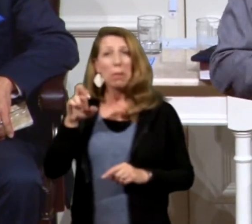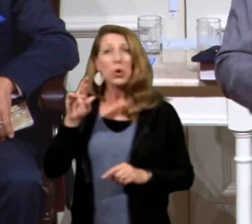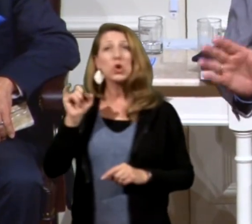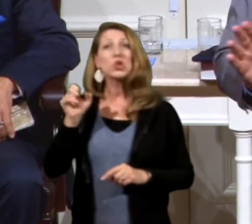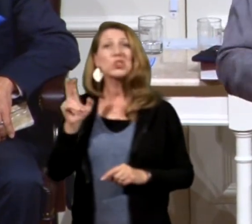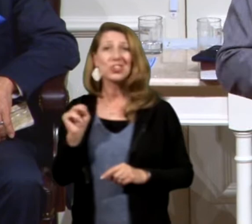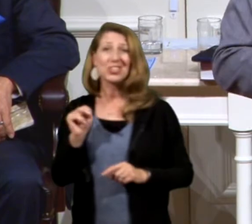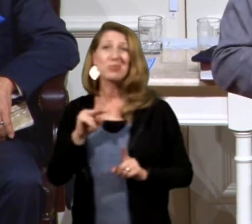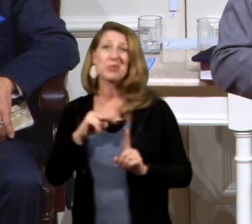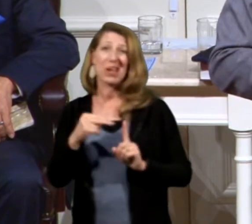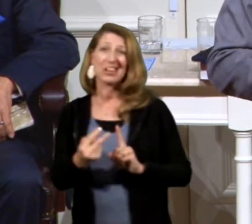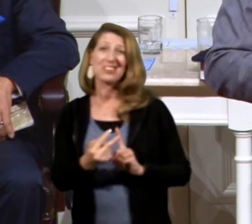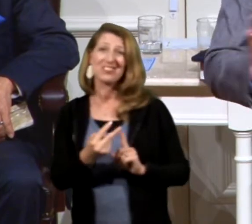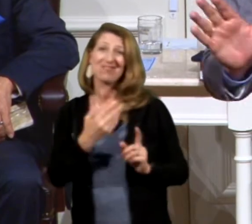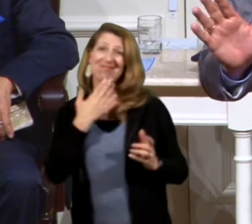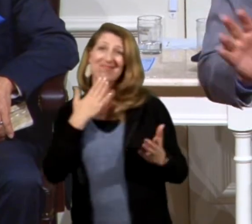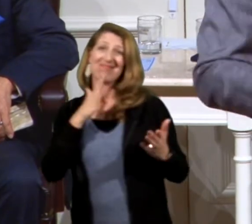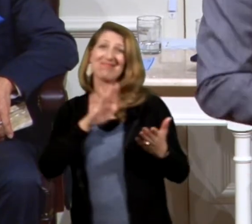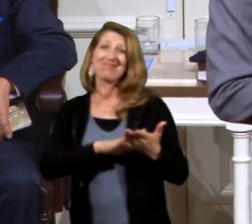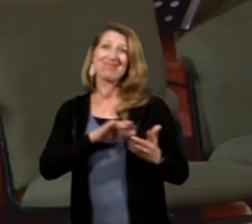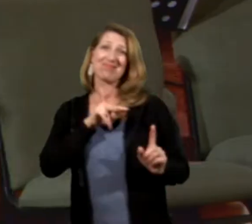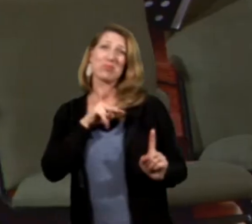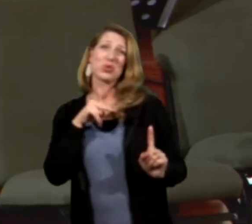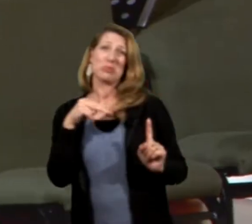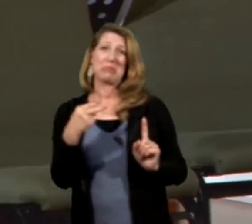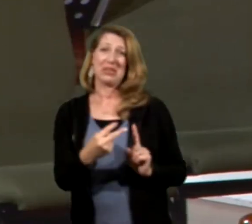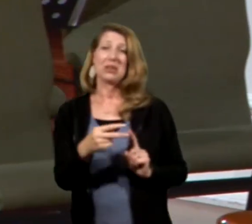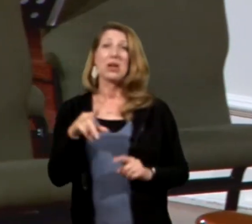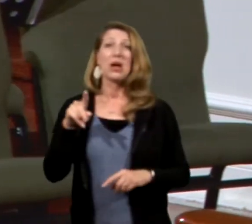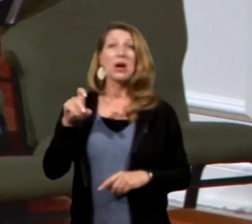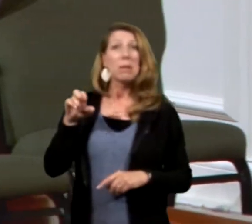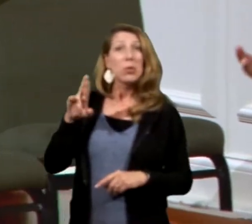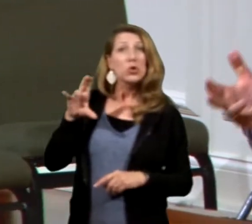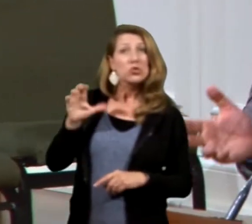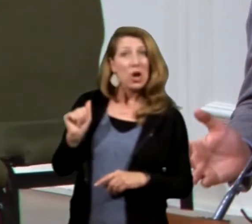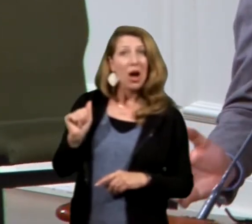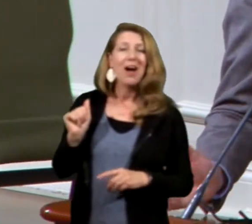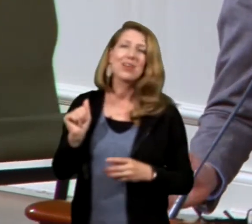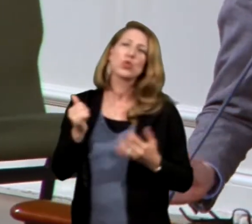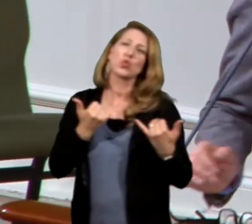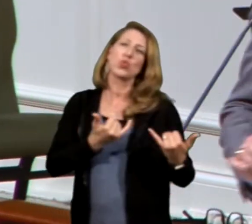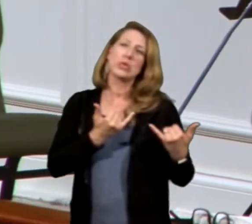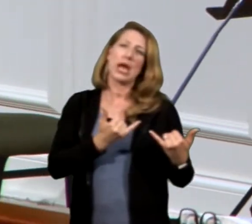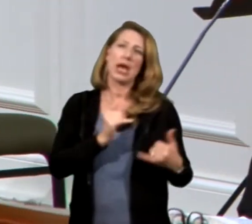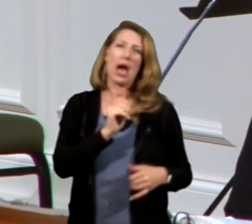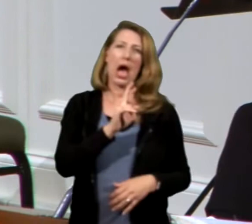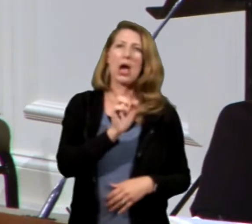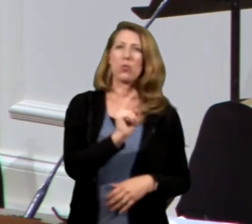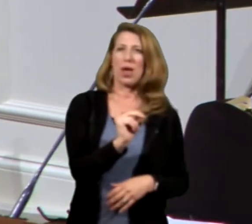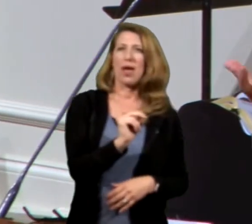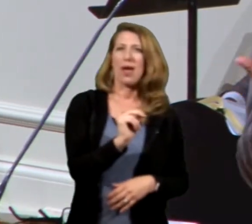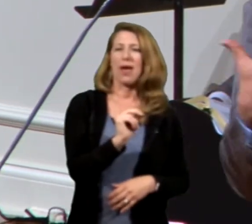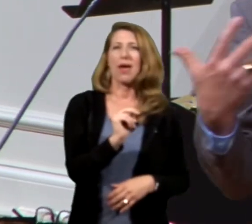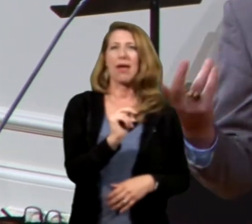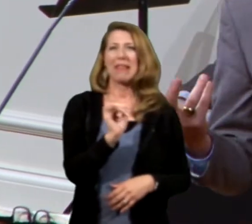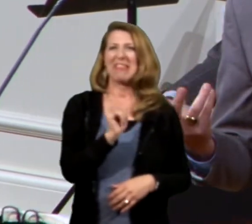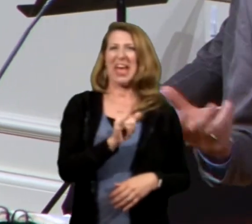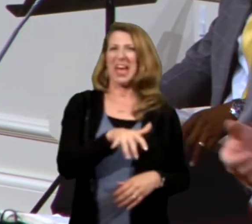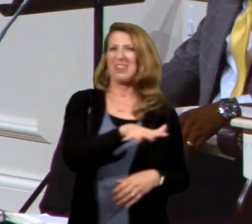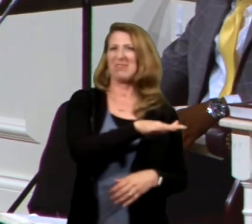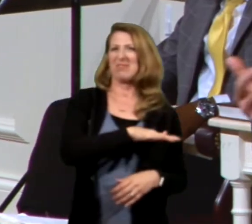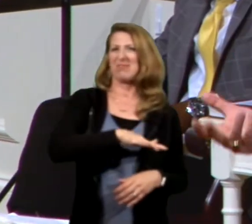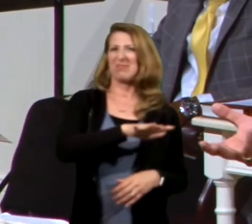It's a heathen perspective. Persia, modern-day Iran, is Persia